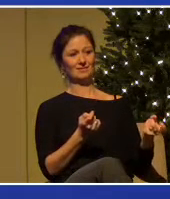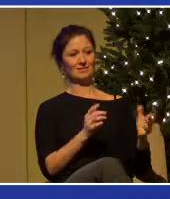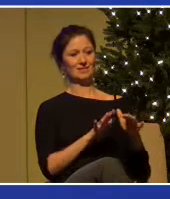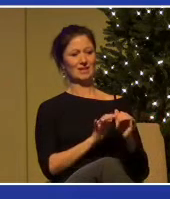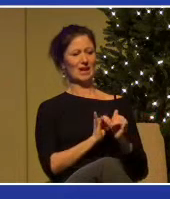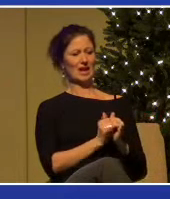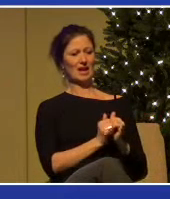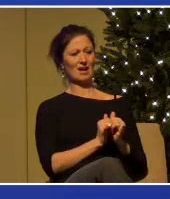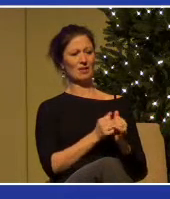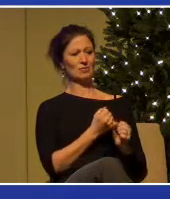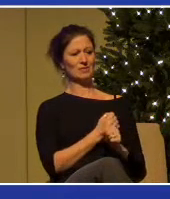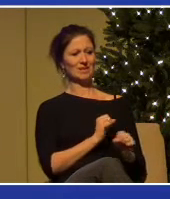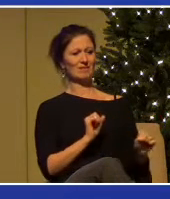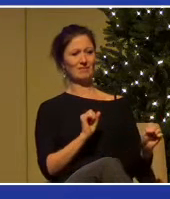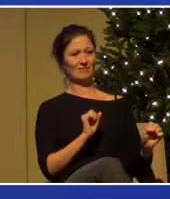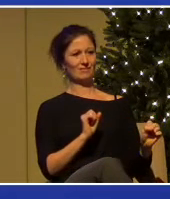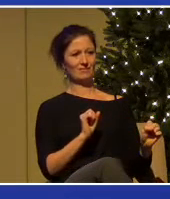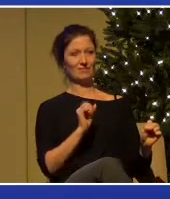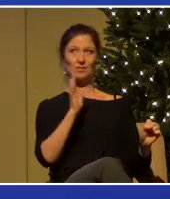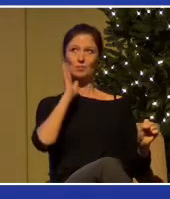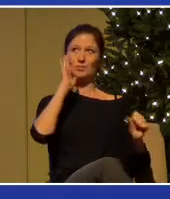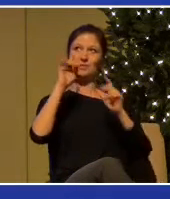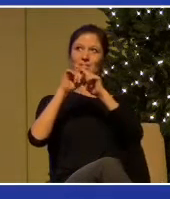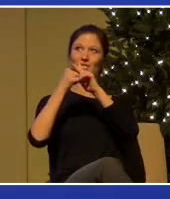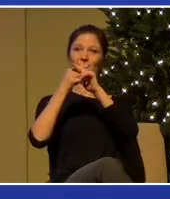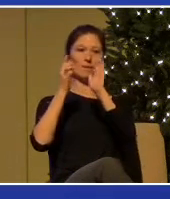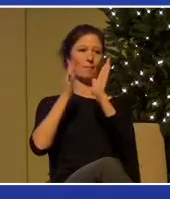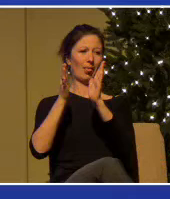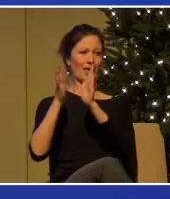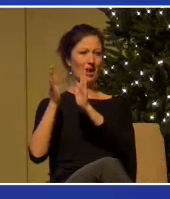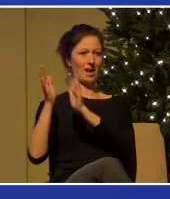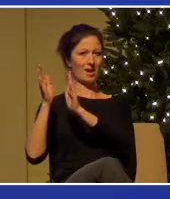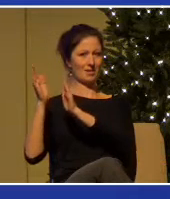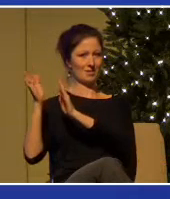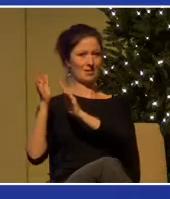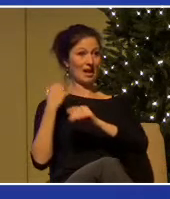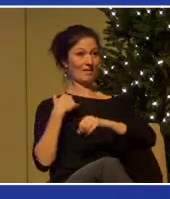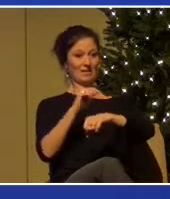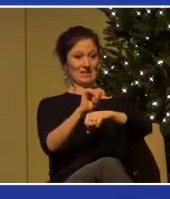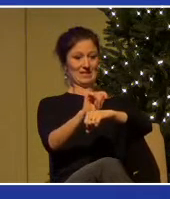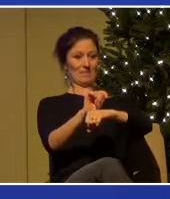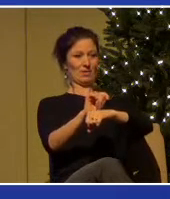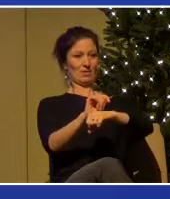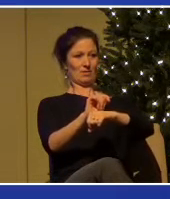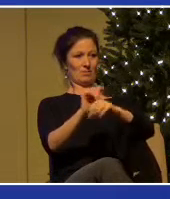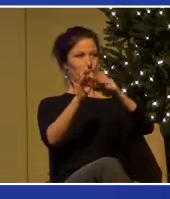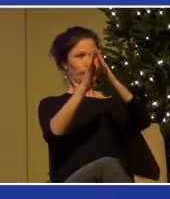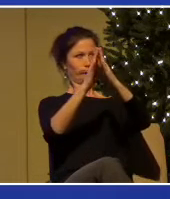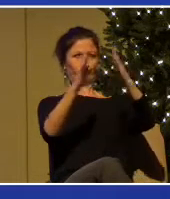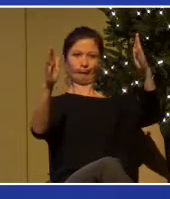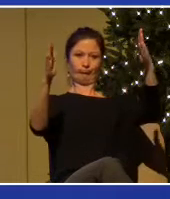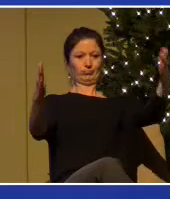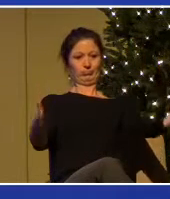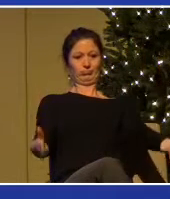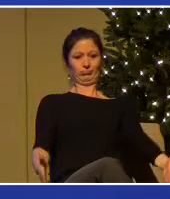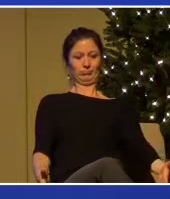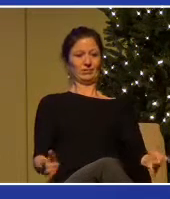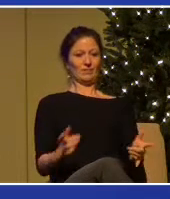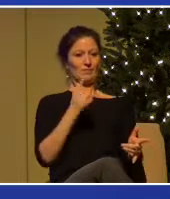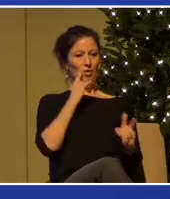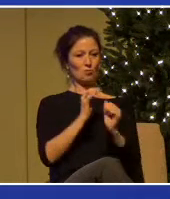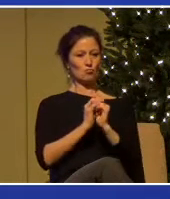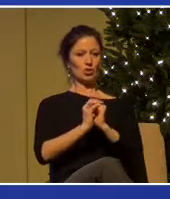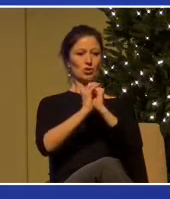people. He begins a salvation plan. He gives them a temple to worship him in that is a model, an earthly model of the